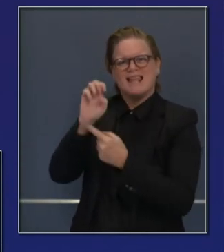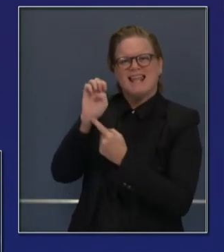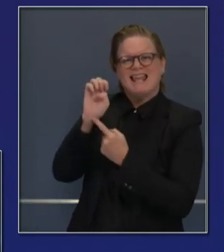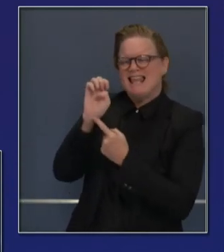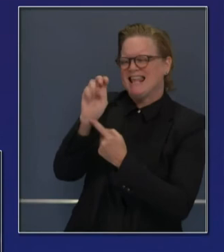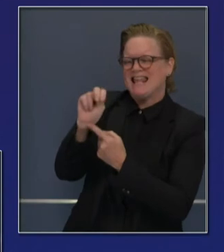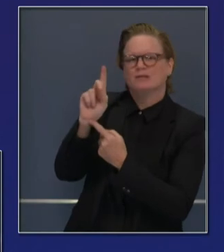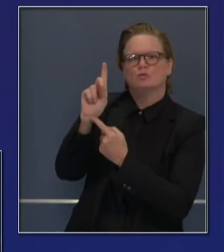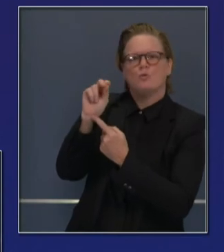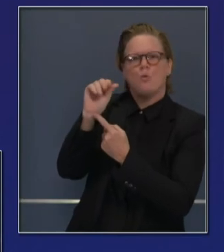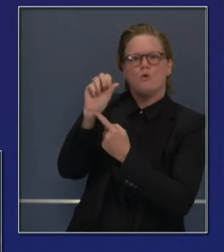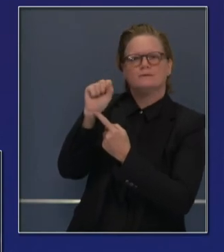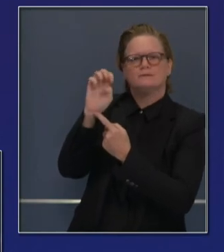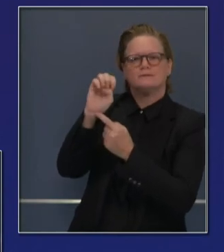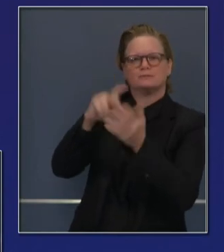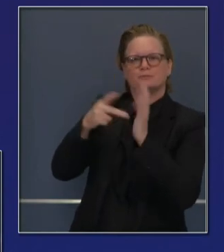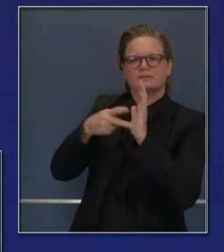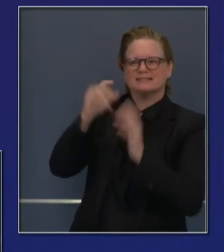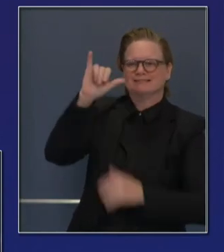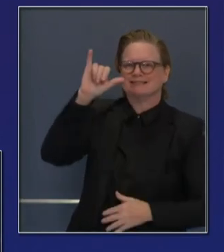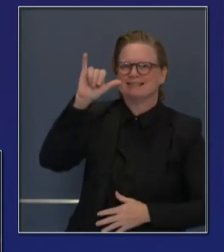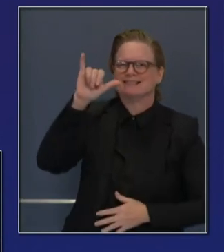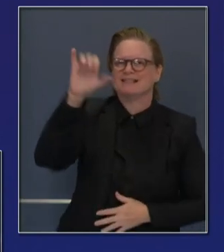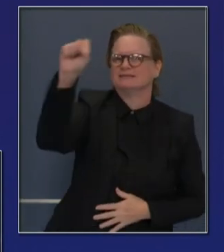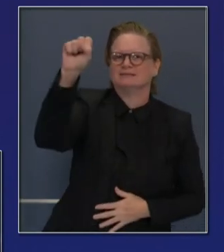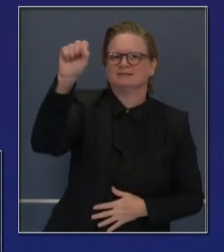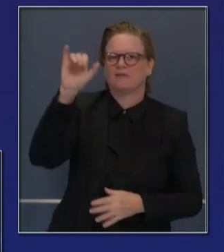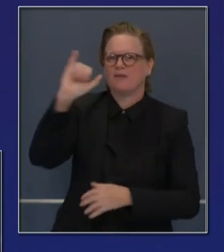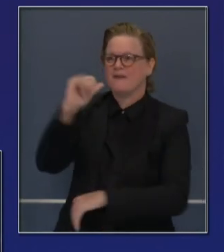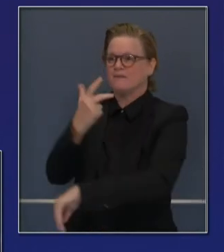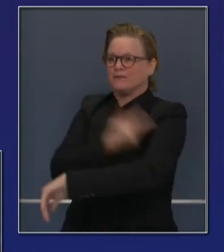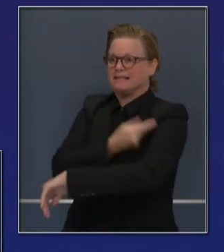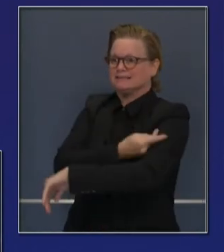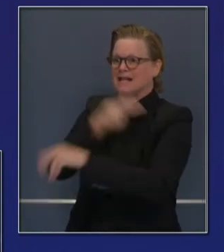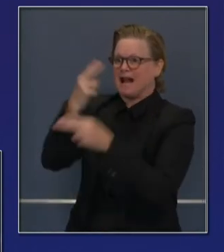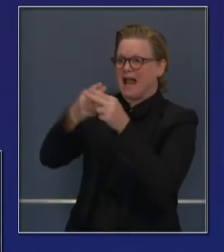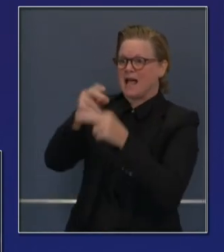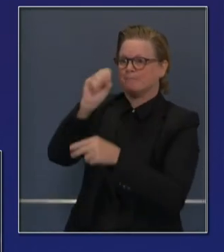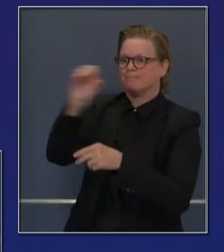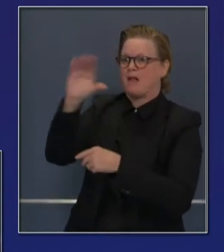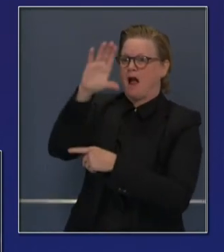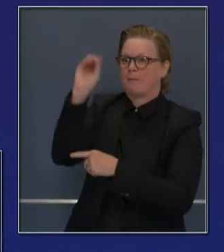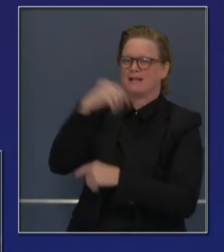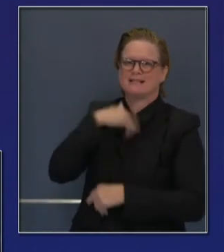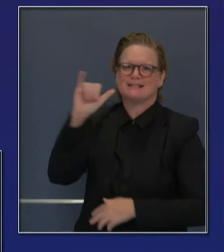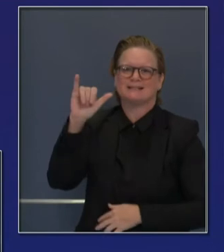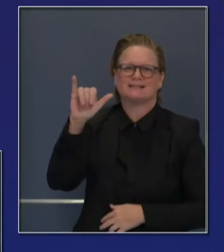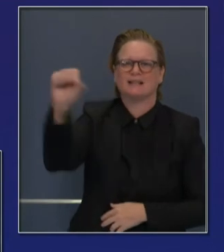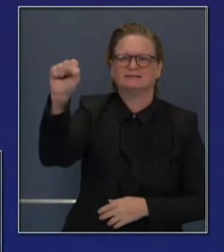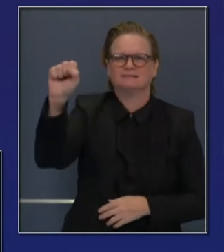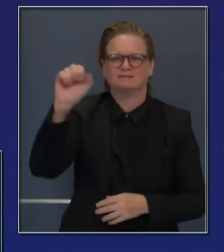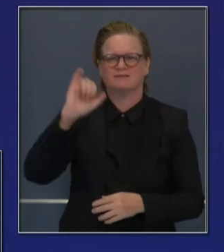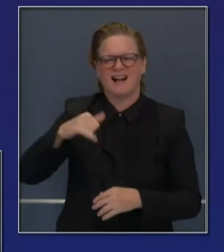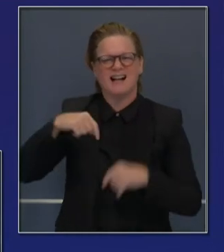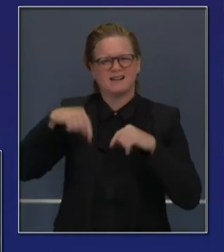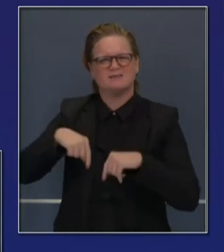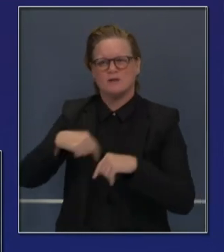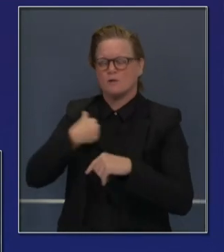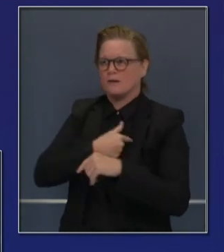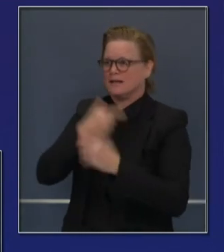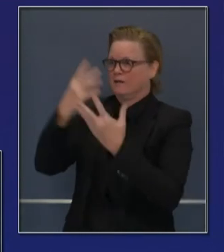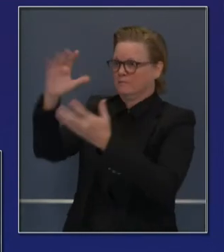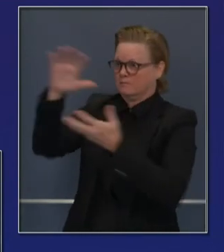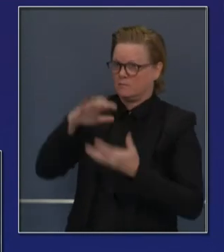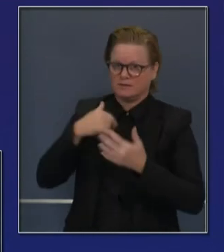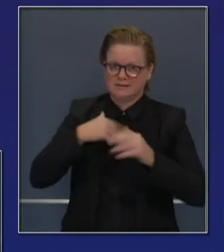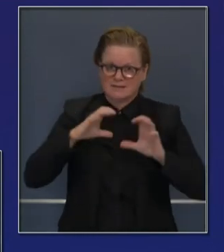would ask their families to take. So that stamp of approval is strong, and that Californians can benefit from that tool with